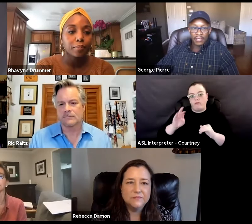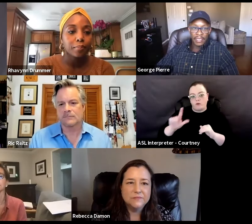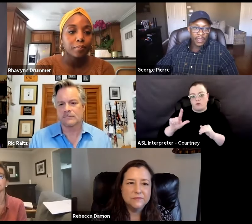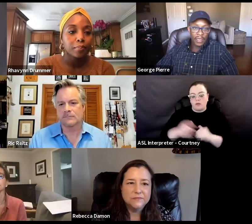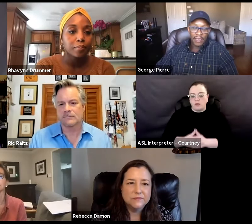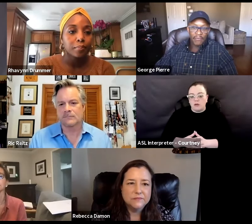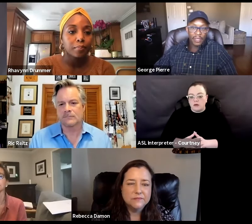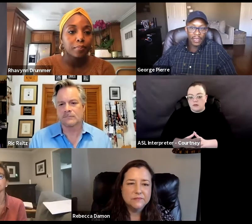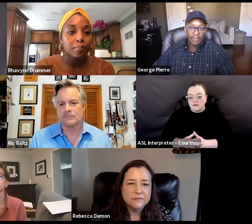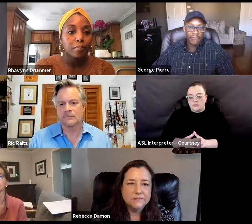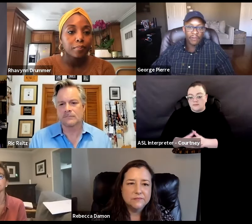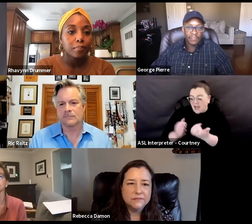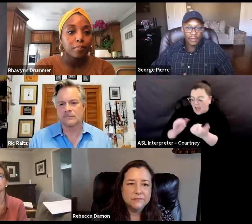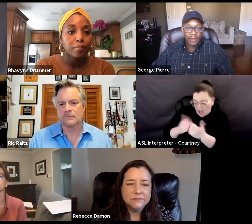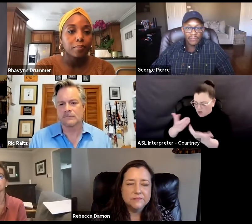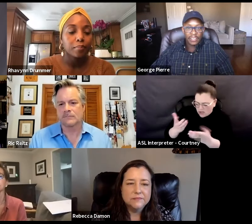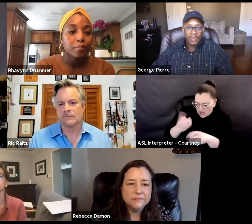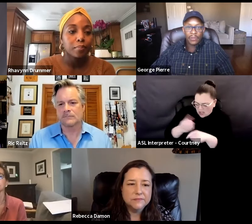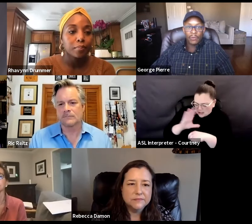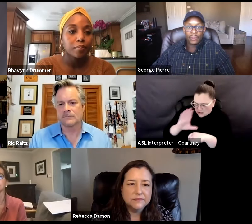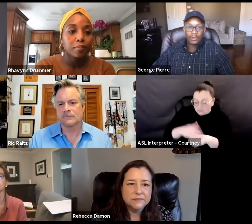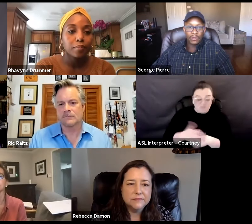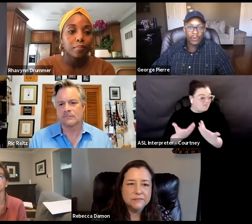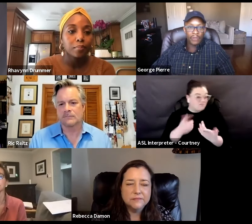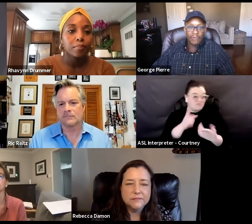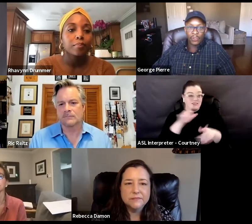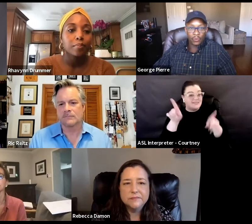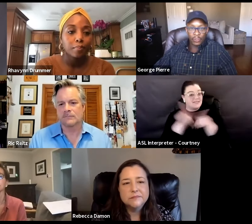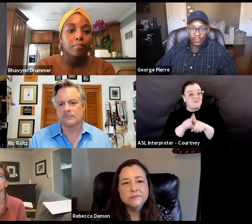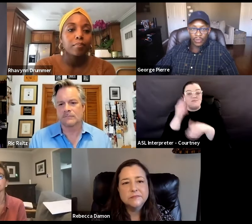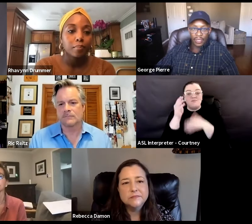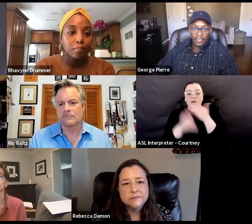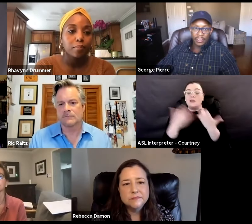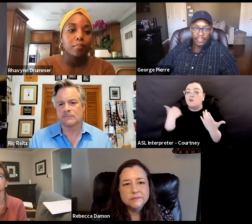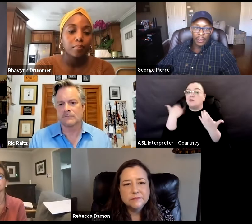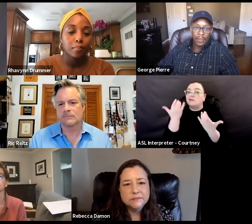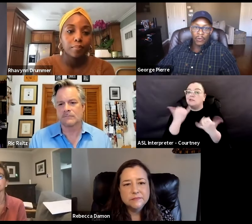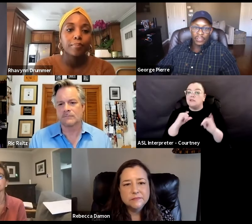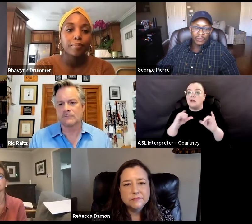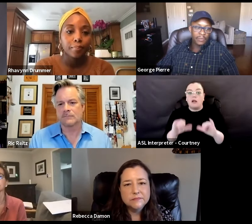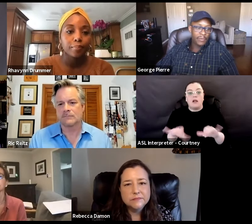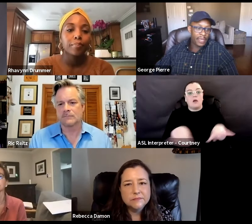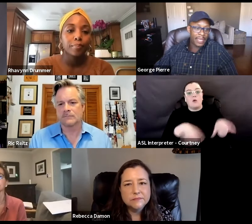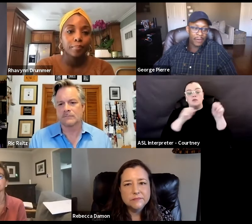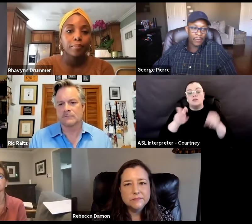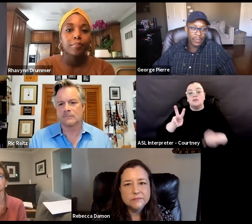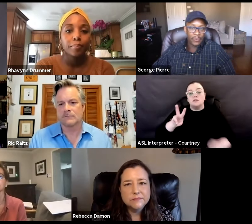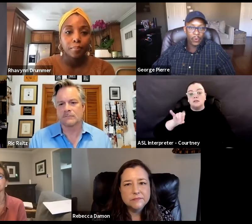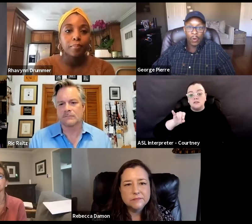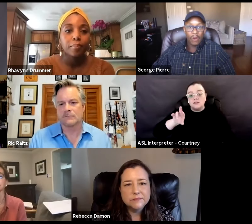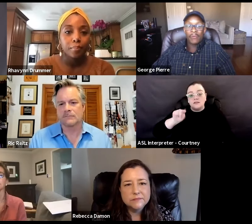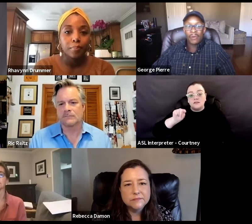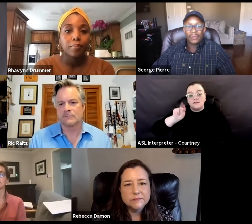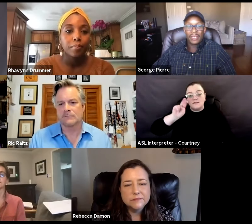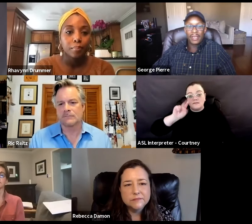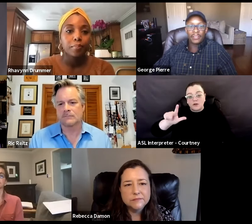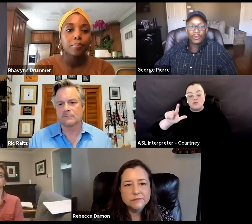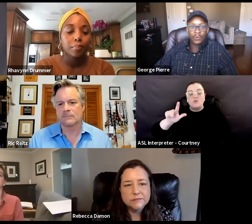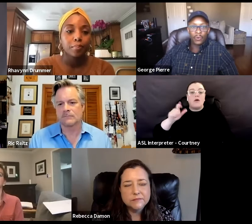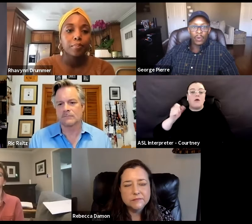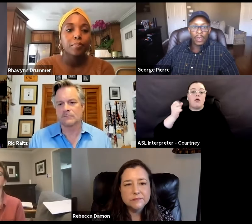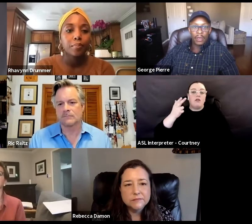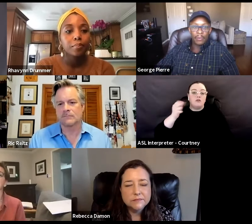The same way they have been getting in front of us. Like Rhavynn said, we're still doing virtual showcases. We're still submitting, allowing people who aren't